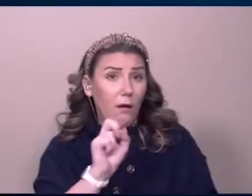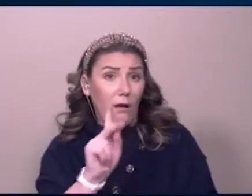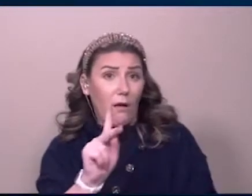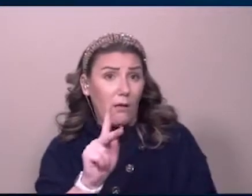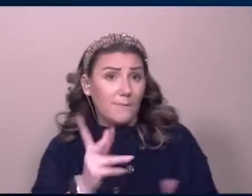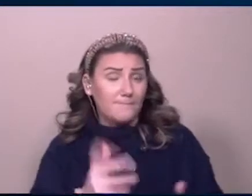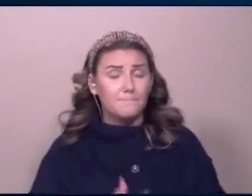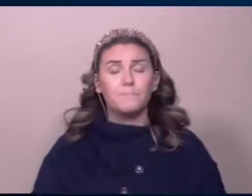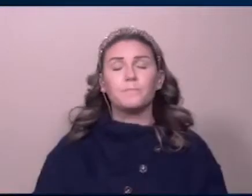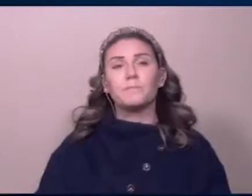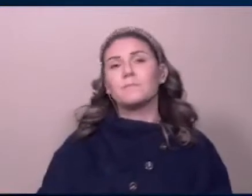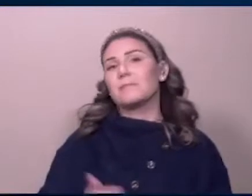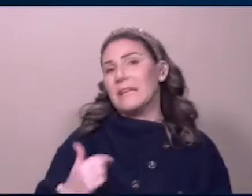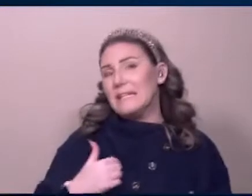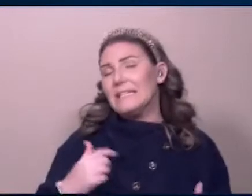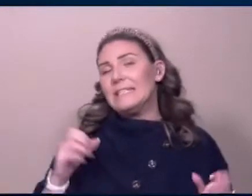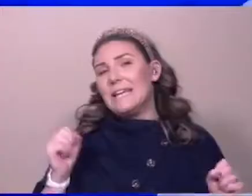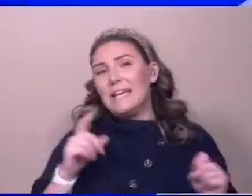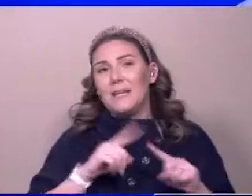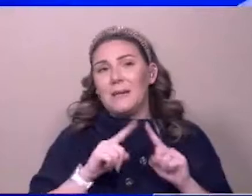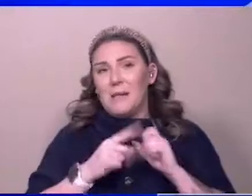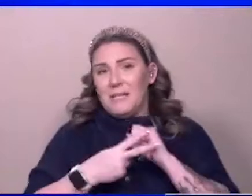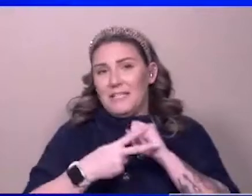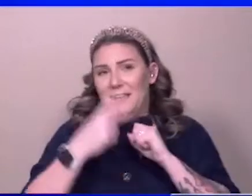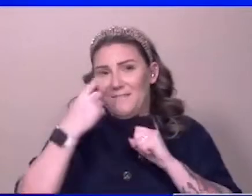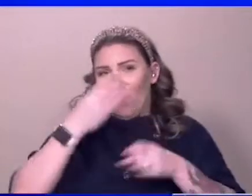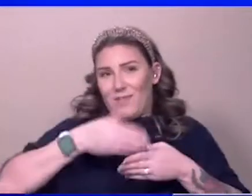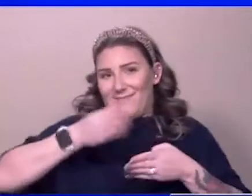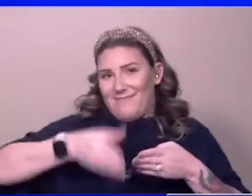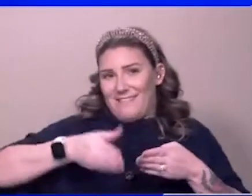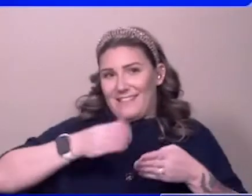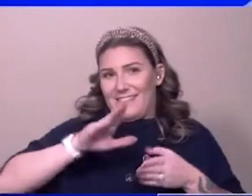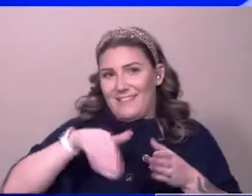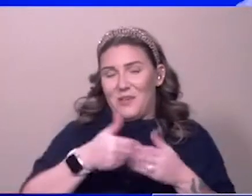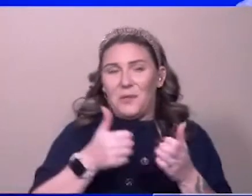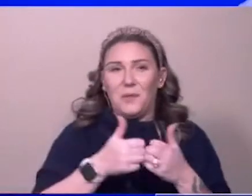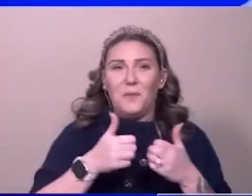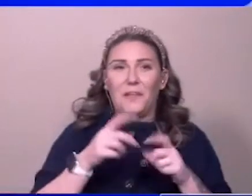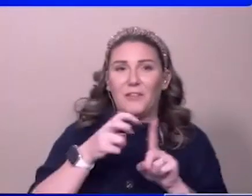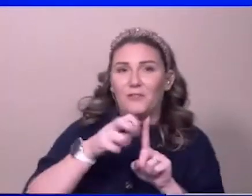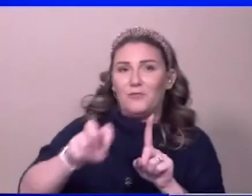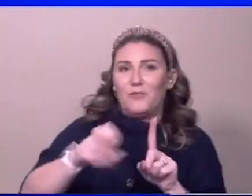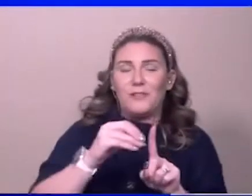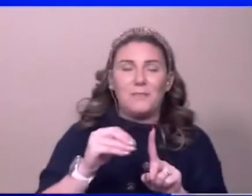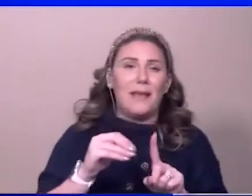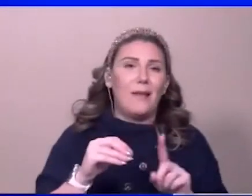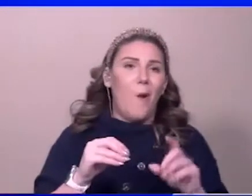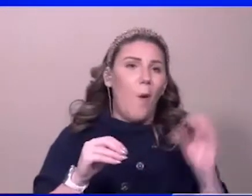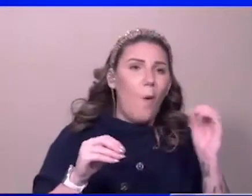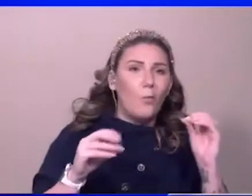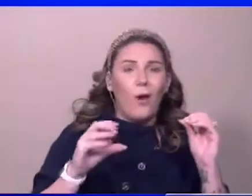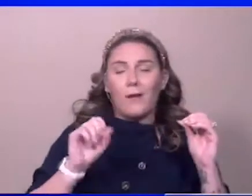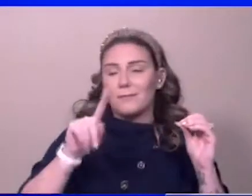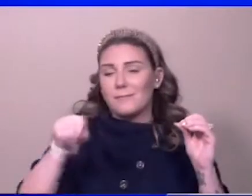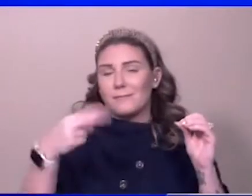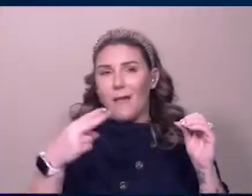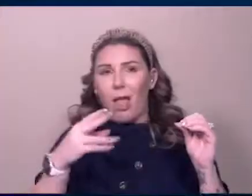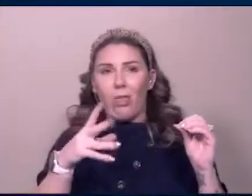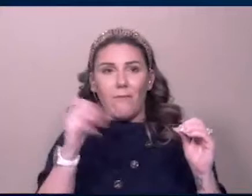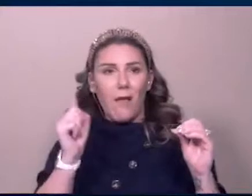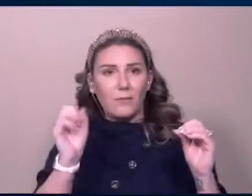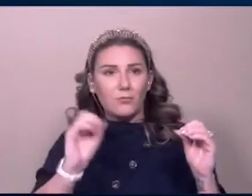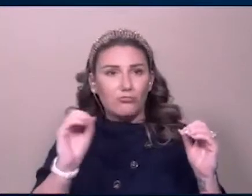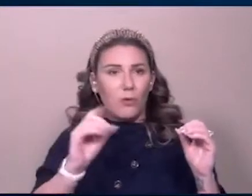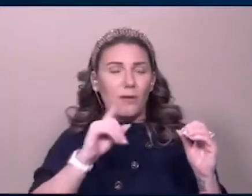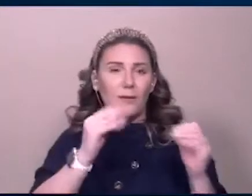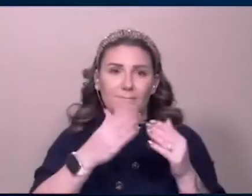I do, but I'll kind of save them for the end. Okay. About all that with transmission and Omicron and stealth Omicron and moving on from there. So, yeah, we'll let our